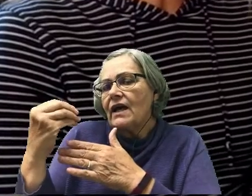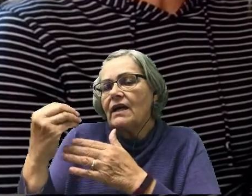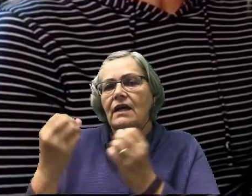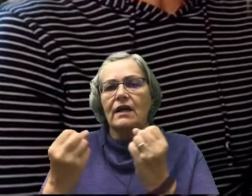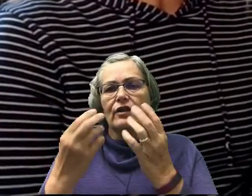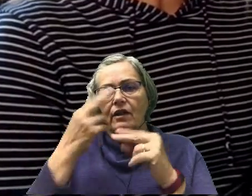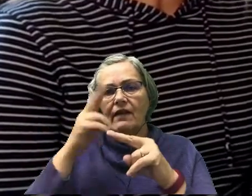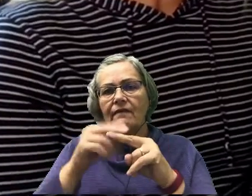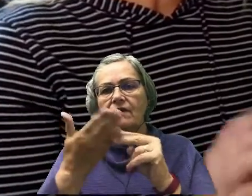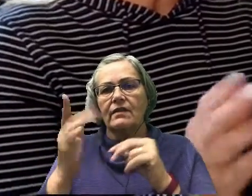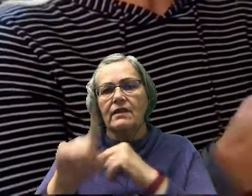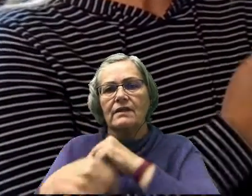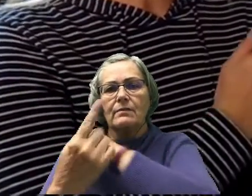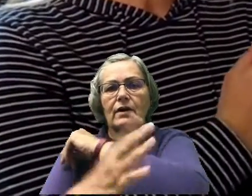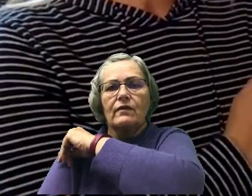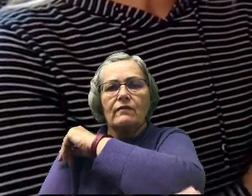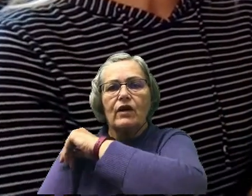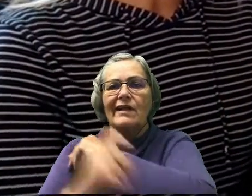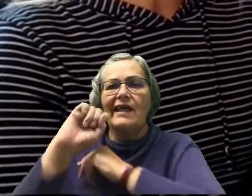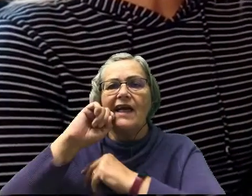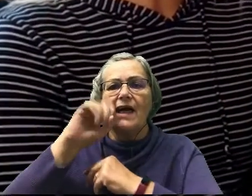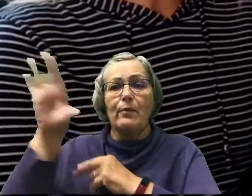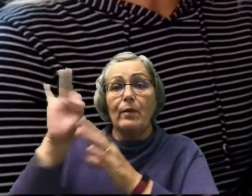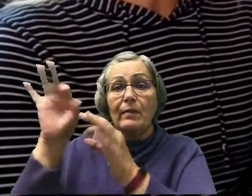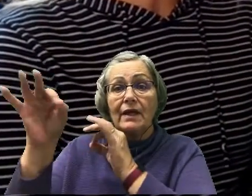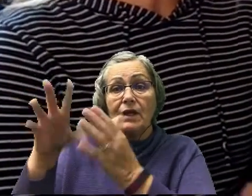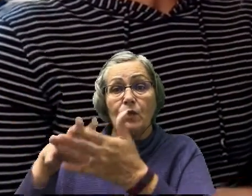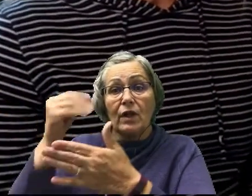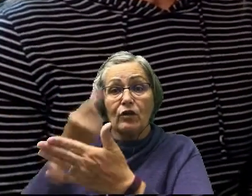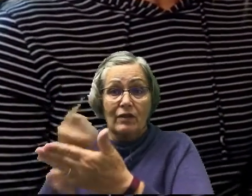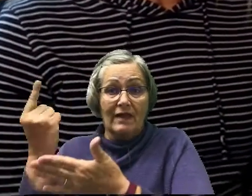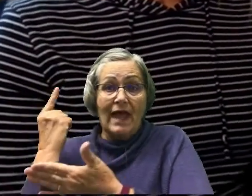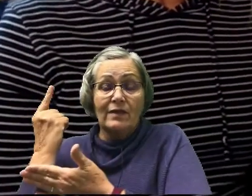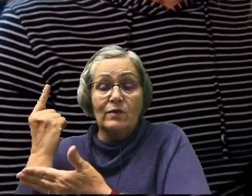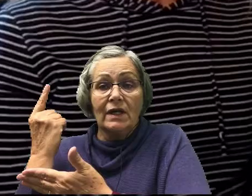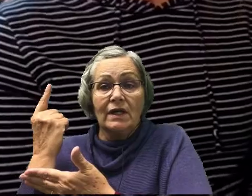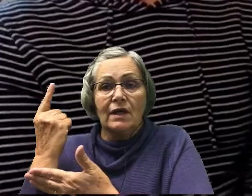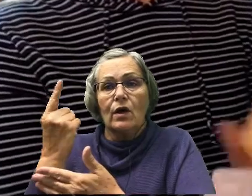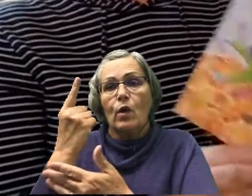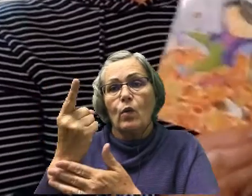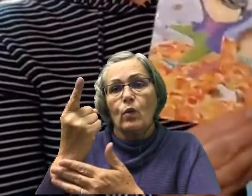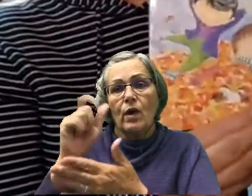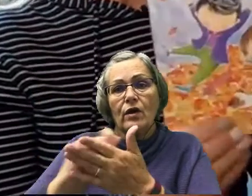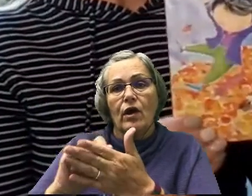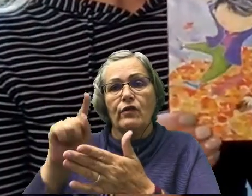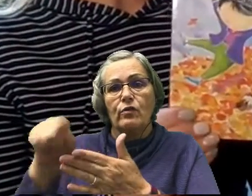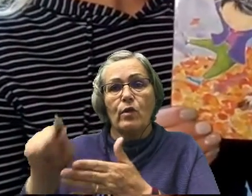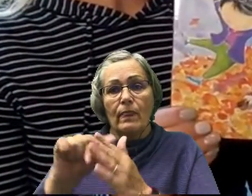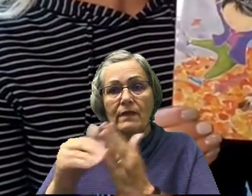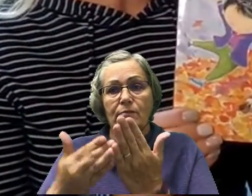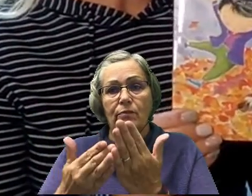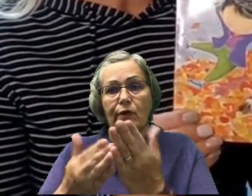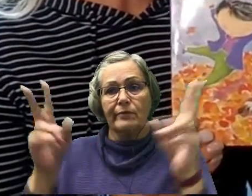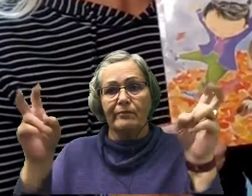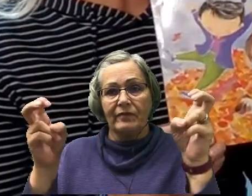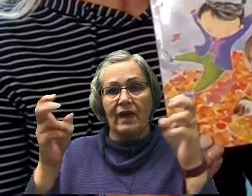lots of fun things about fall. Apple picking, we learned all about that last week. So one author wrote this book called Let